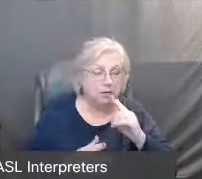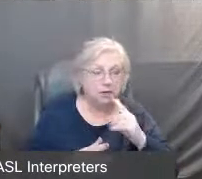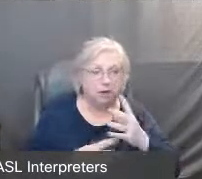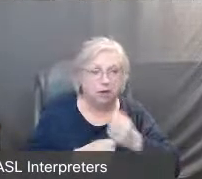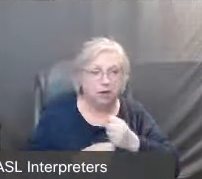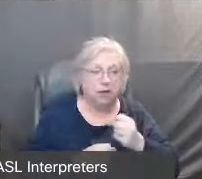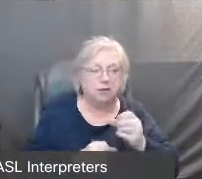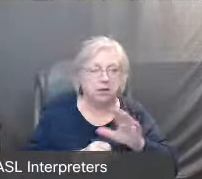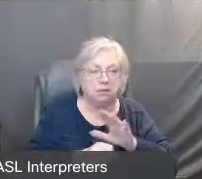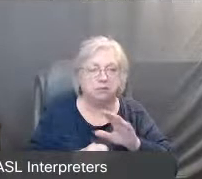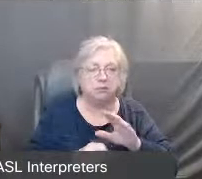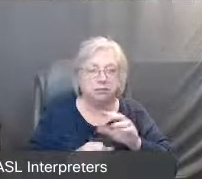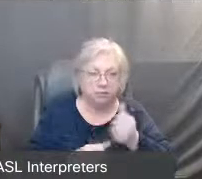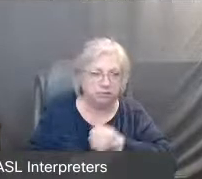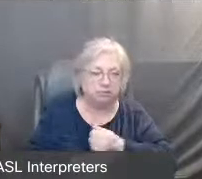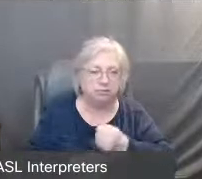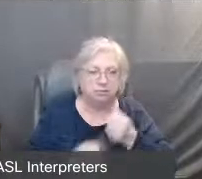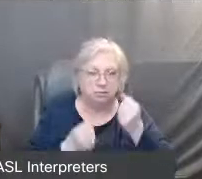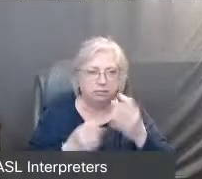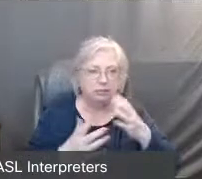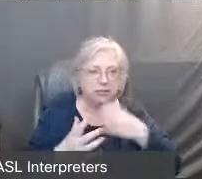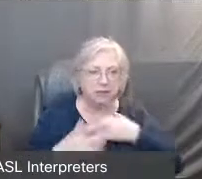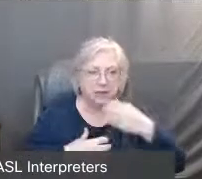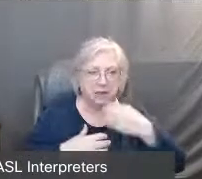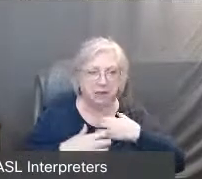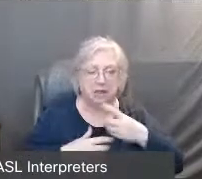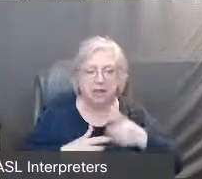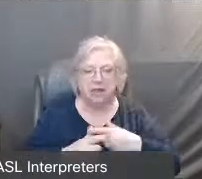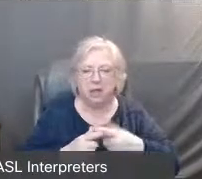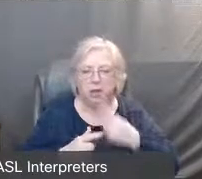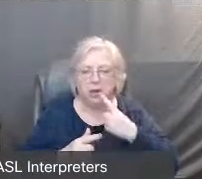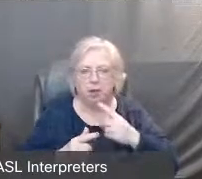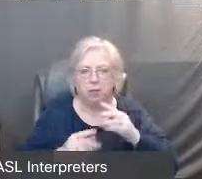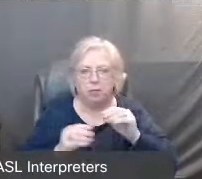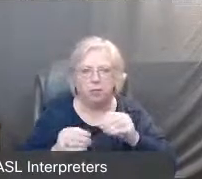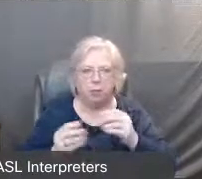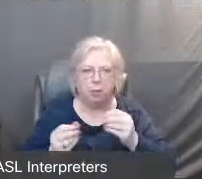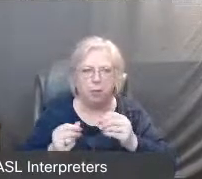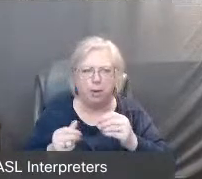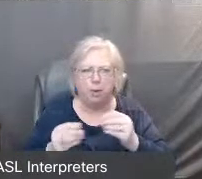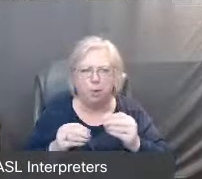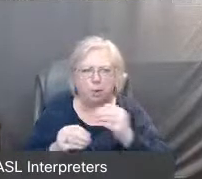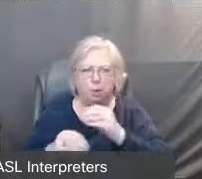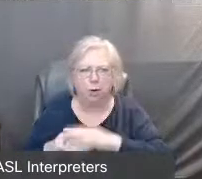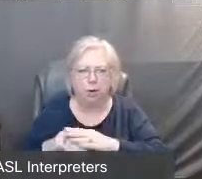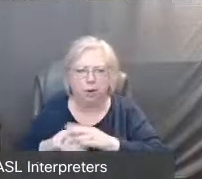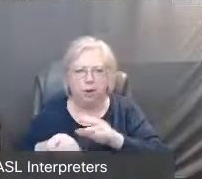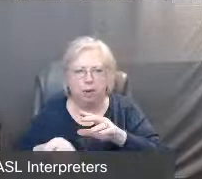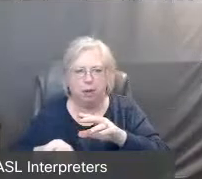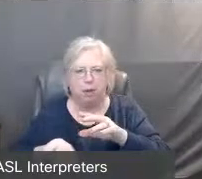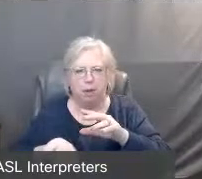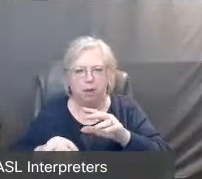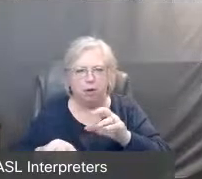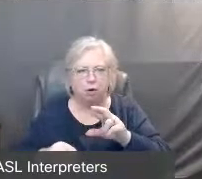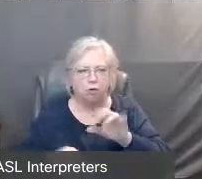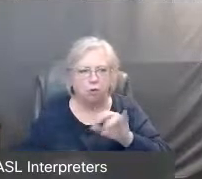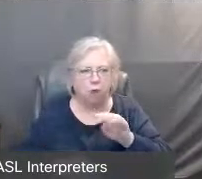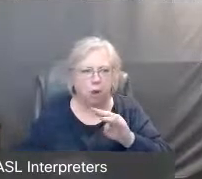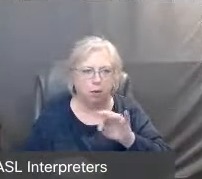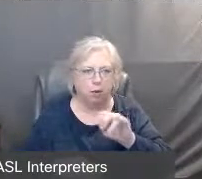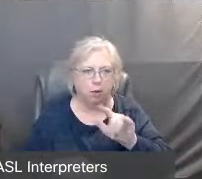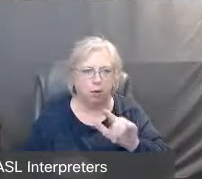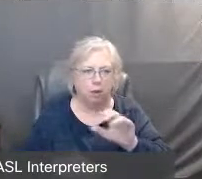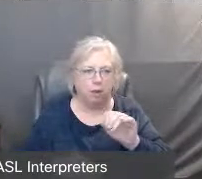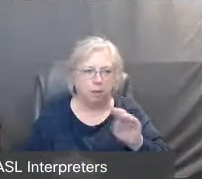were lodged, we could put the property on the CAP list, which is the criminal abatement program, and declare the property as a